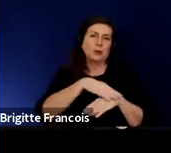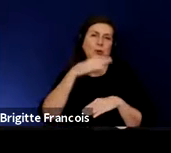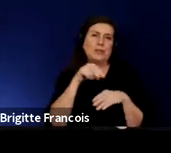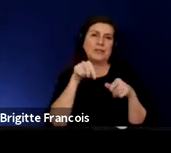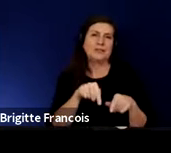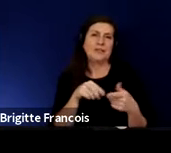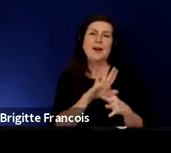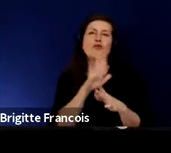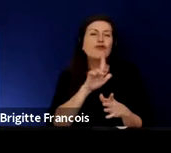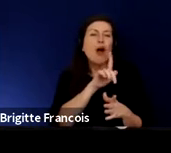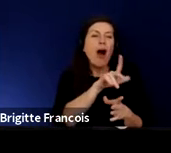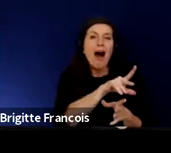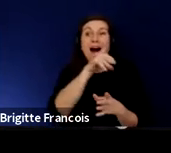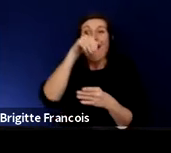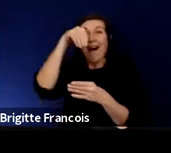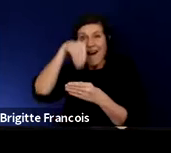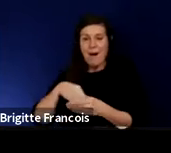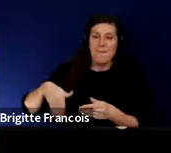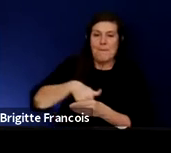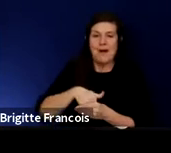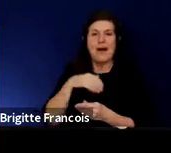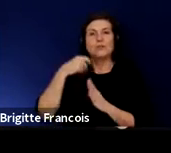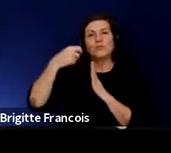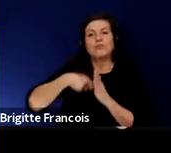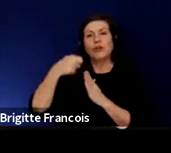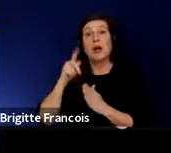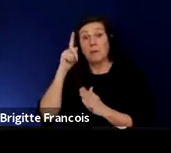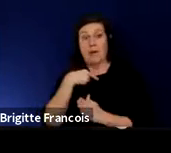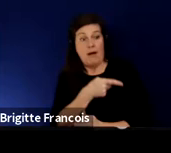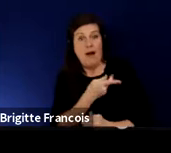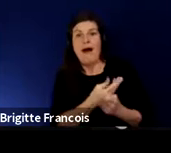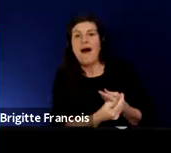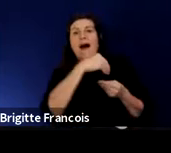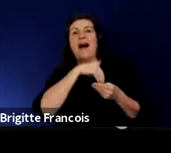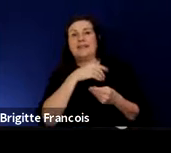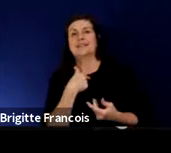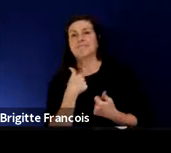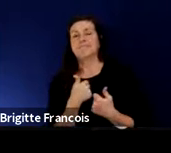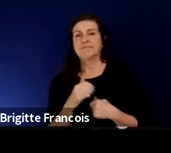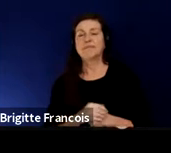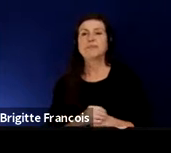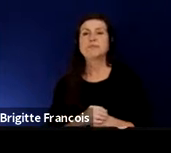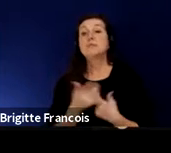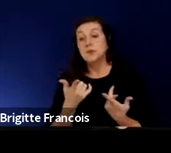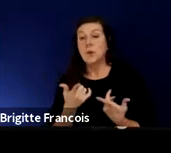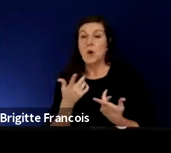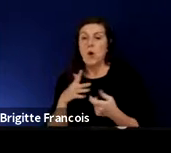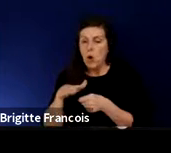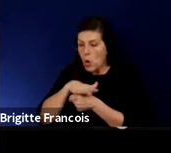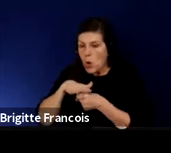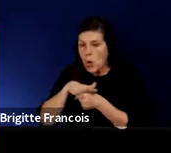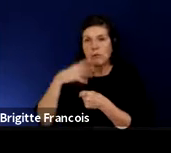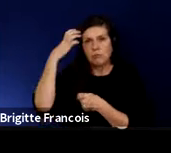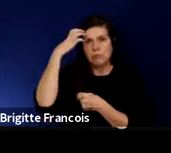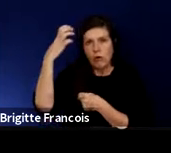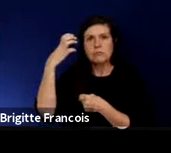project, but we have used the results of this study as well. So that is a study targeting local governments in Sweden, asking them, are